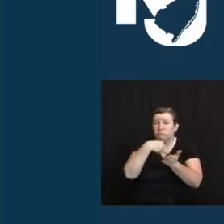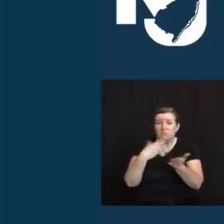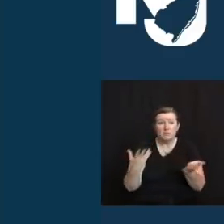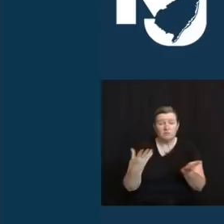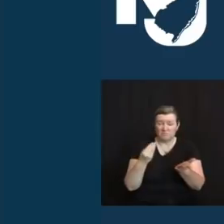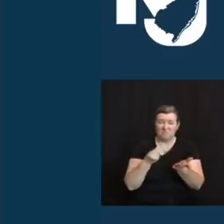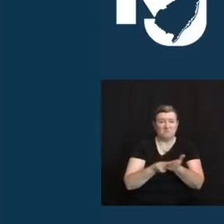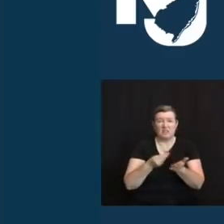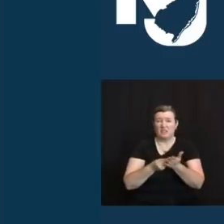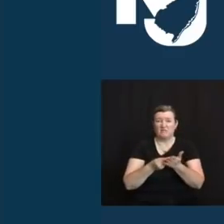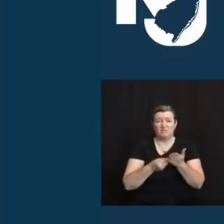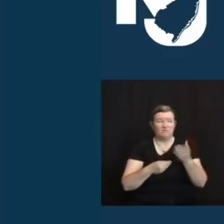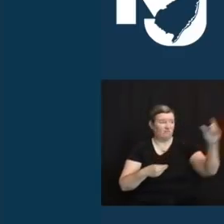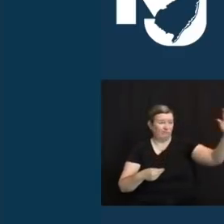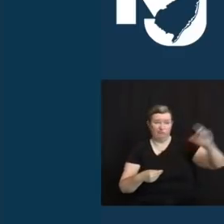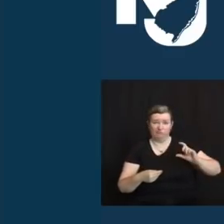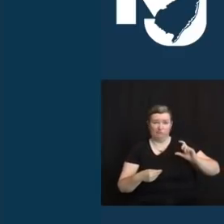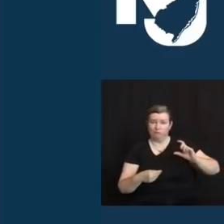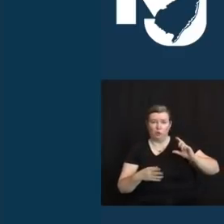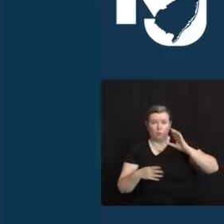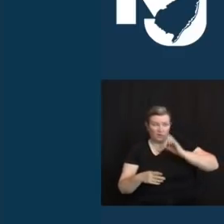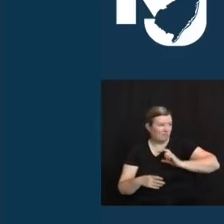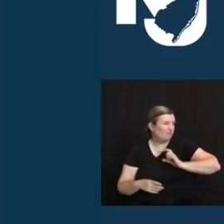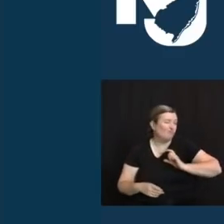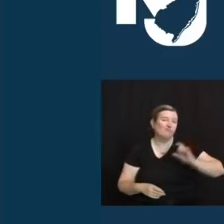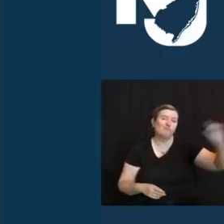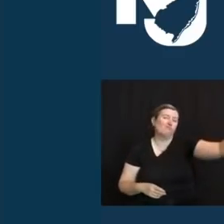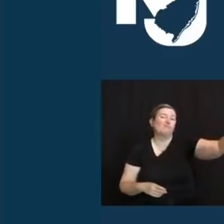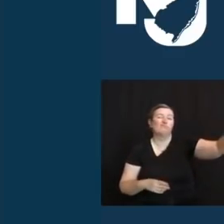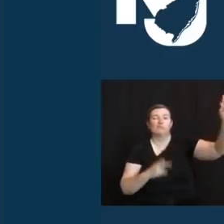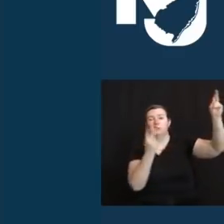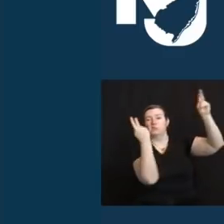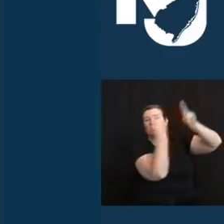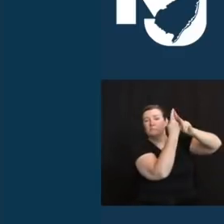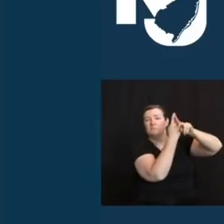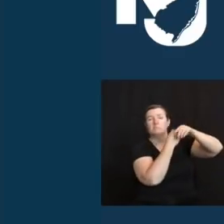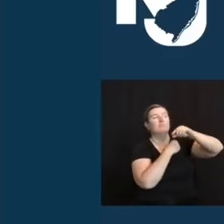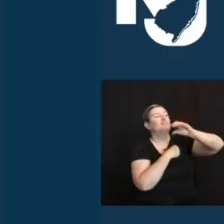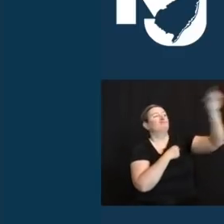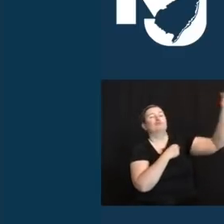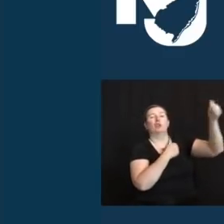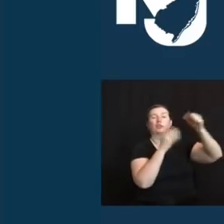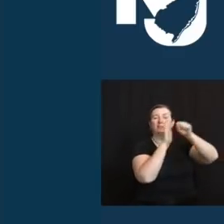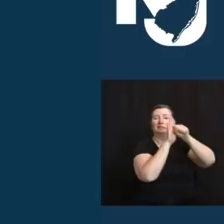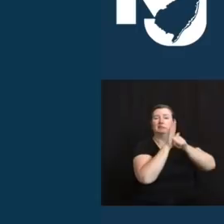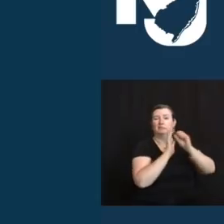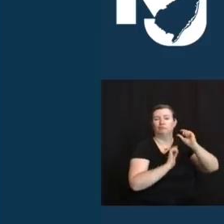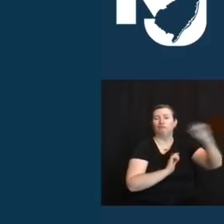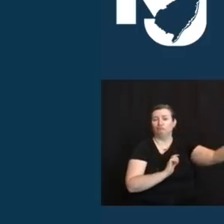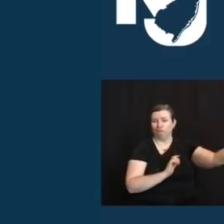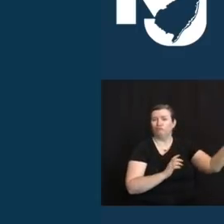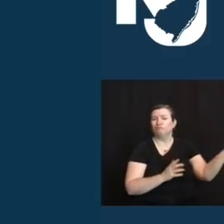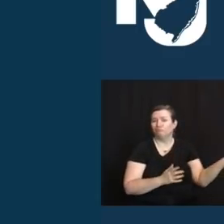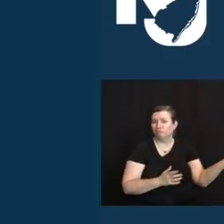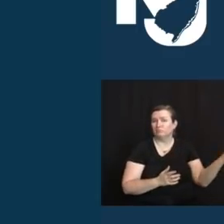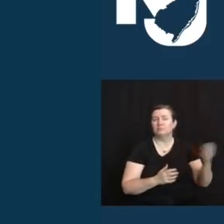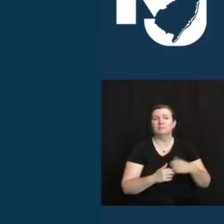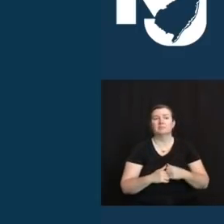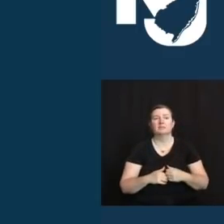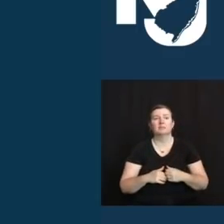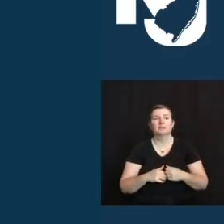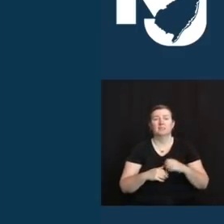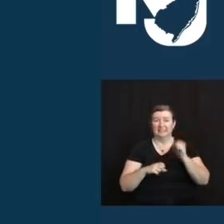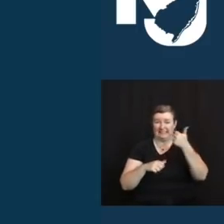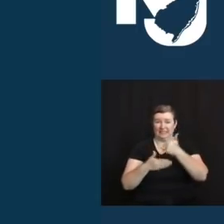instead heads to some other state. And we all know that we were dramatically undercounted in 2010, and we continue to